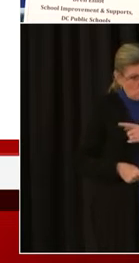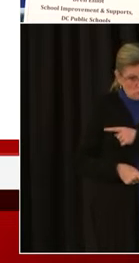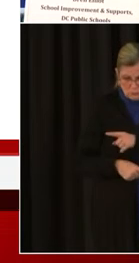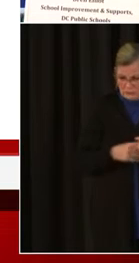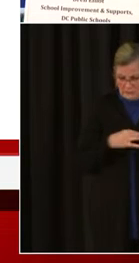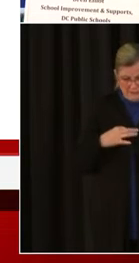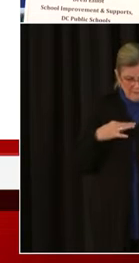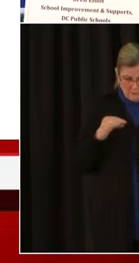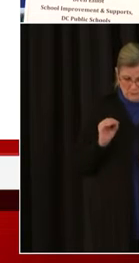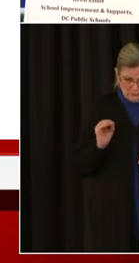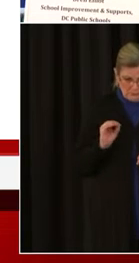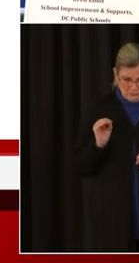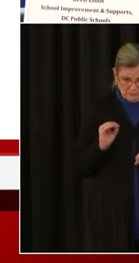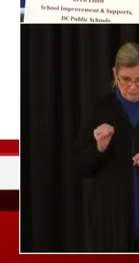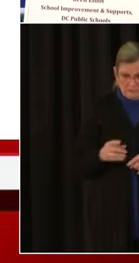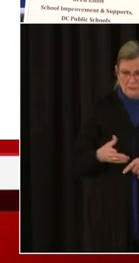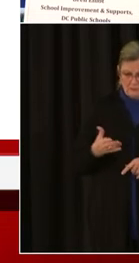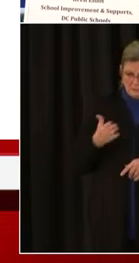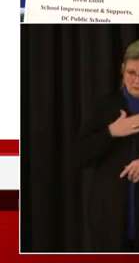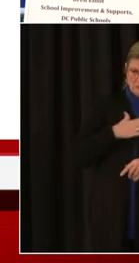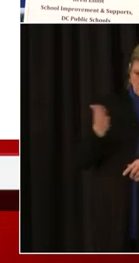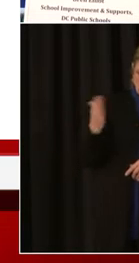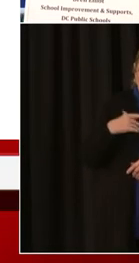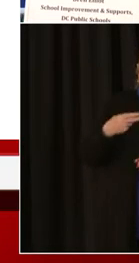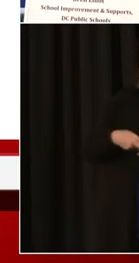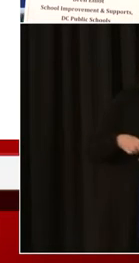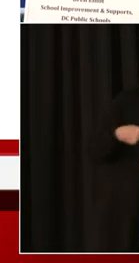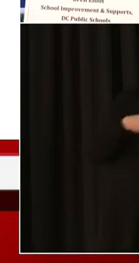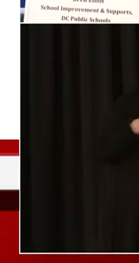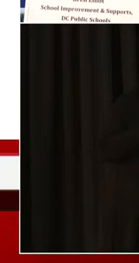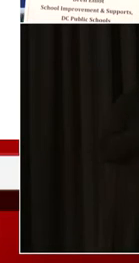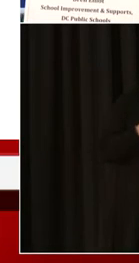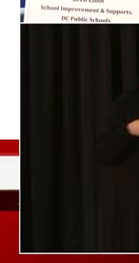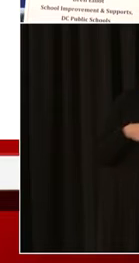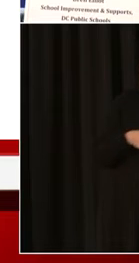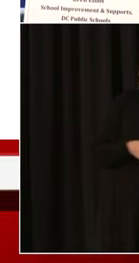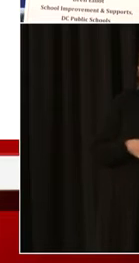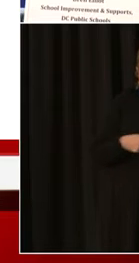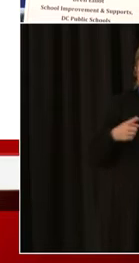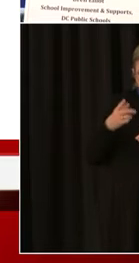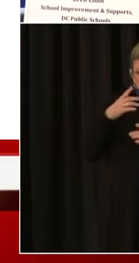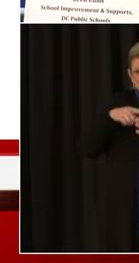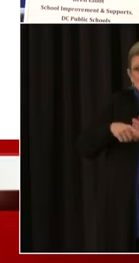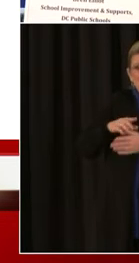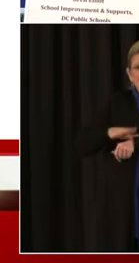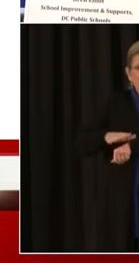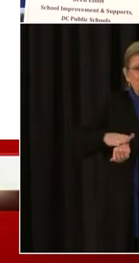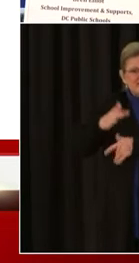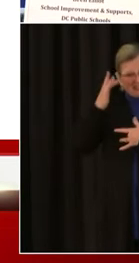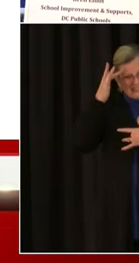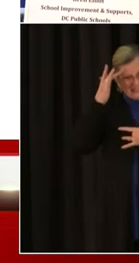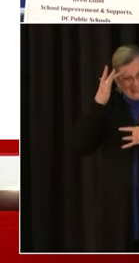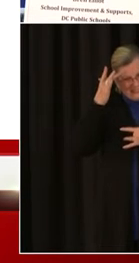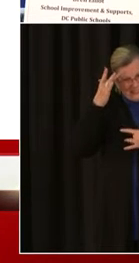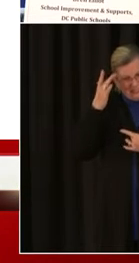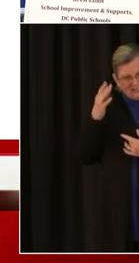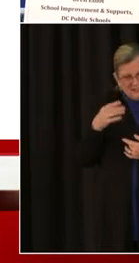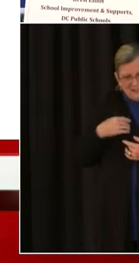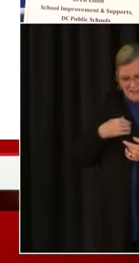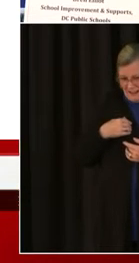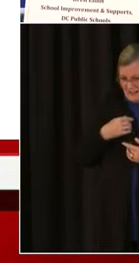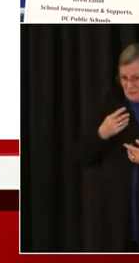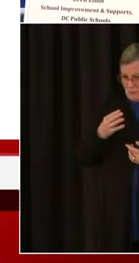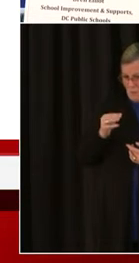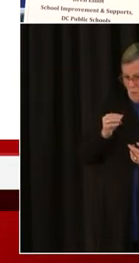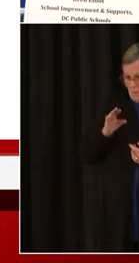staff. We invite them to participate in it. The asymptomatic testing protocol, it is voluntary, but